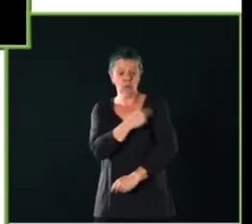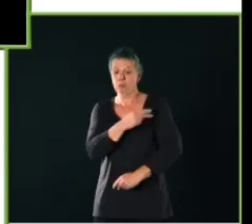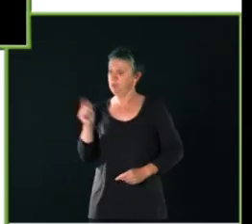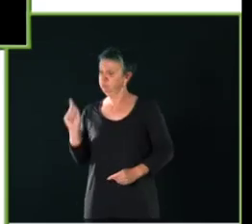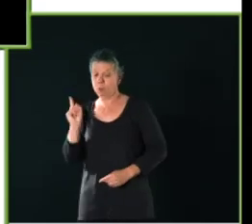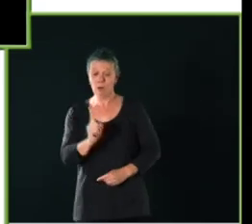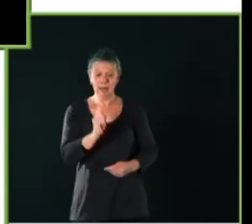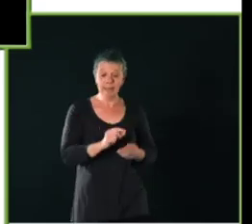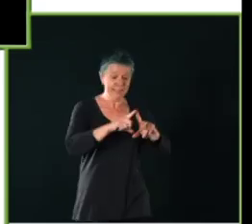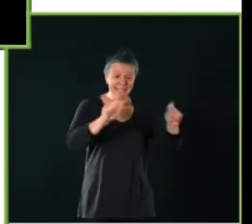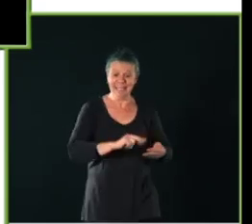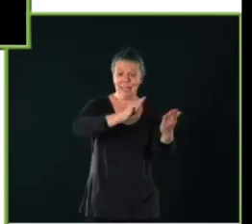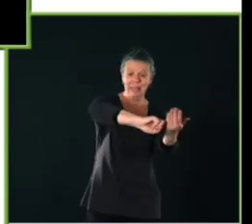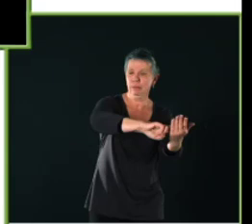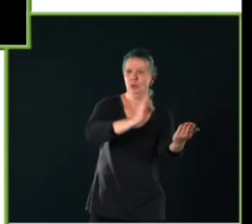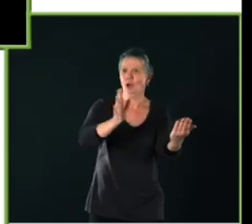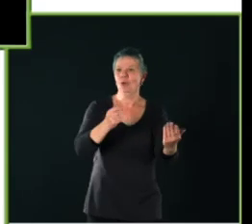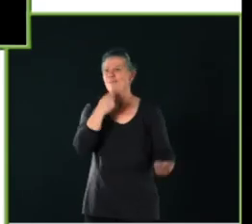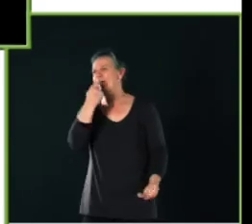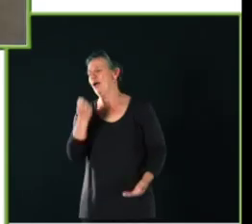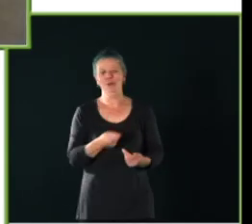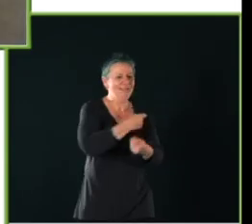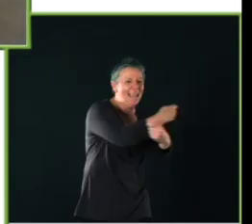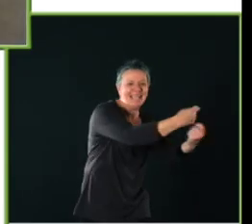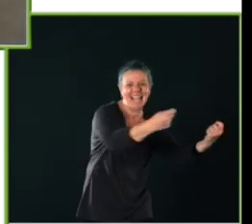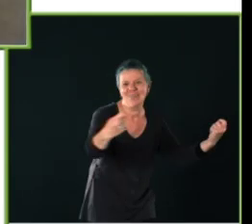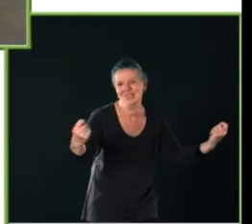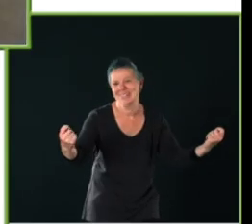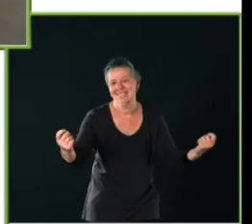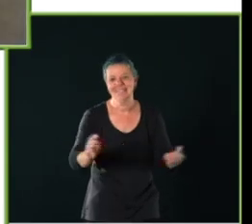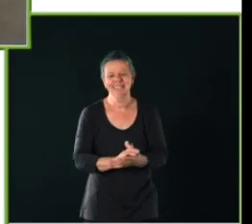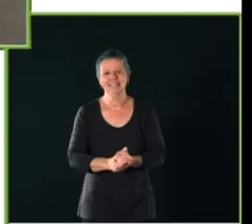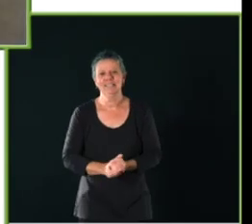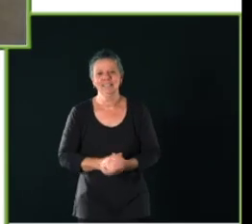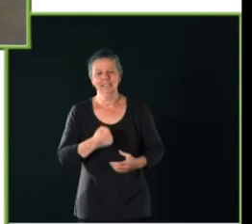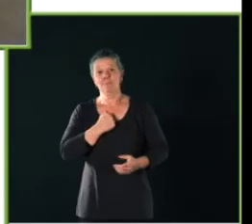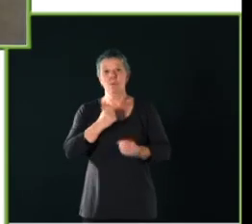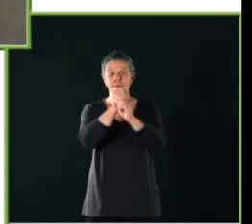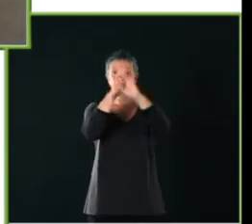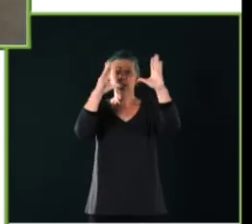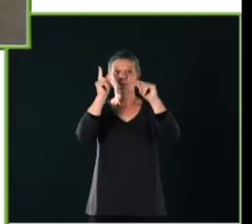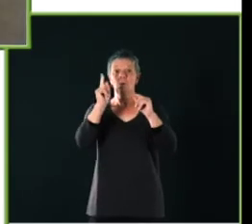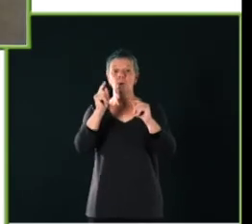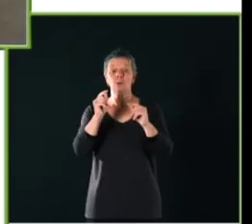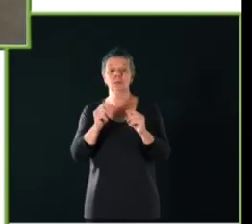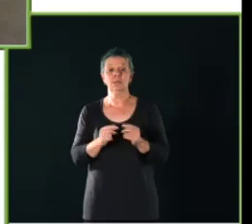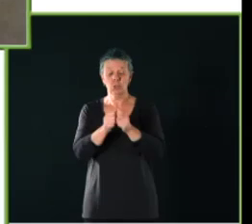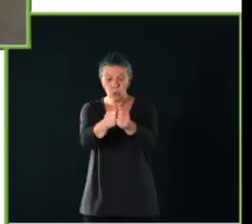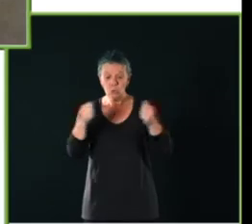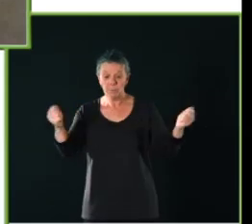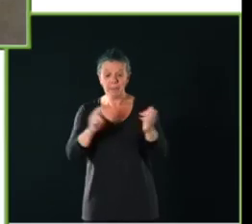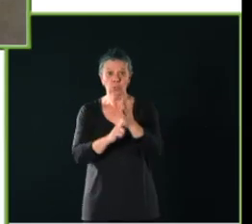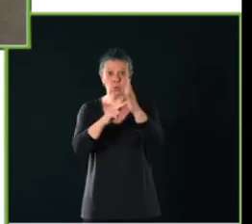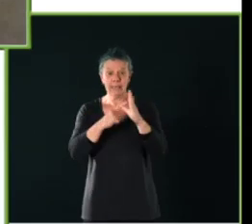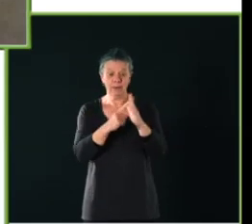My vision is for the front page of the Northern Advocate to have so many jobs advertised that the rest of the nation see us as a